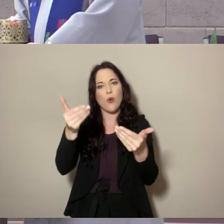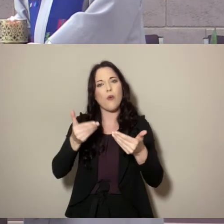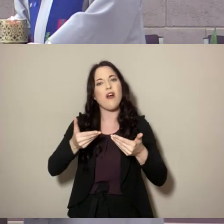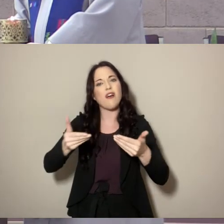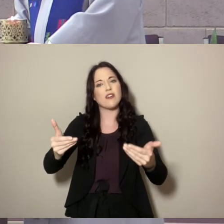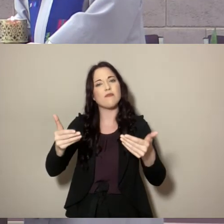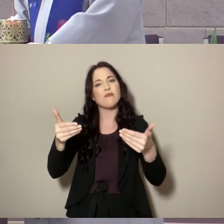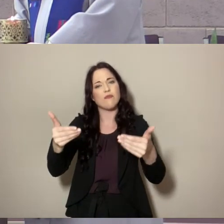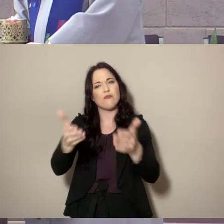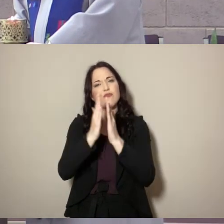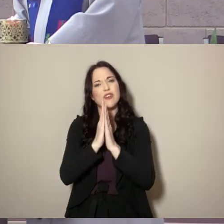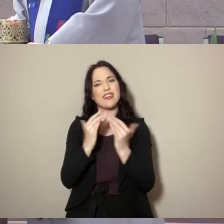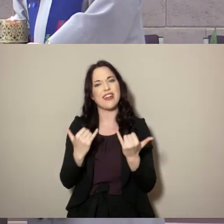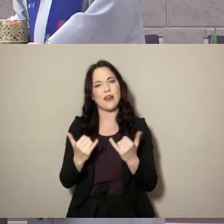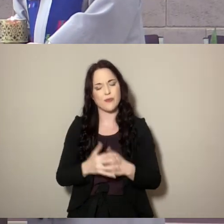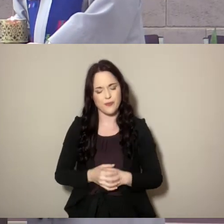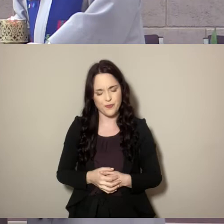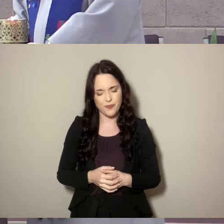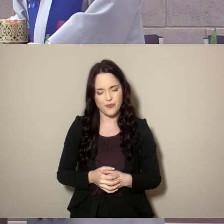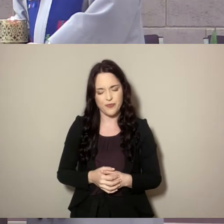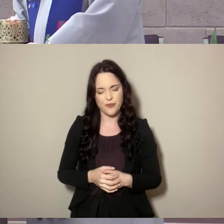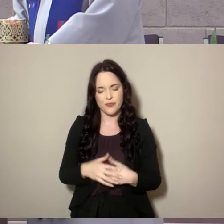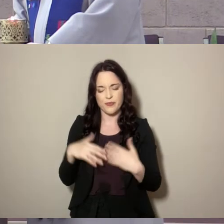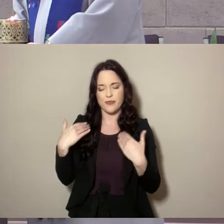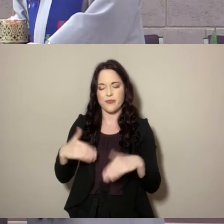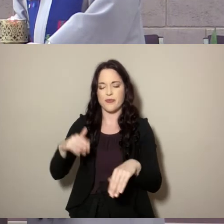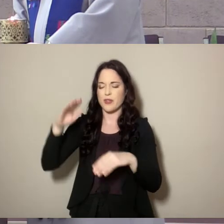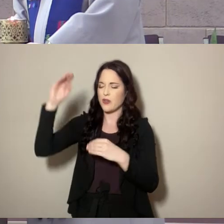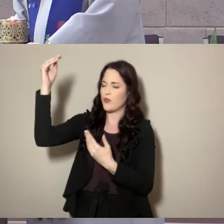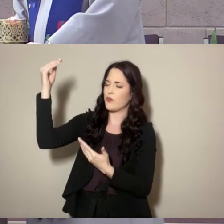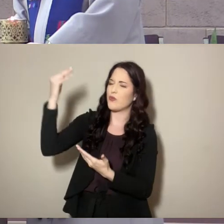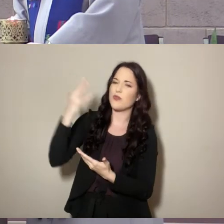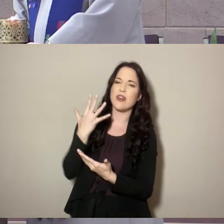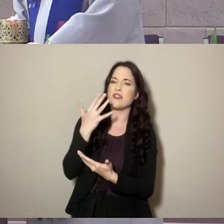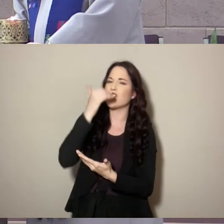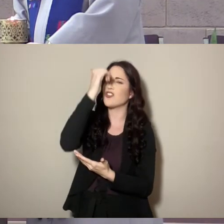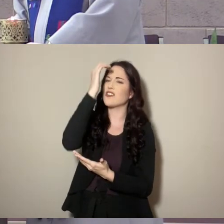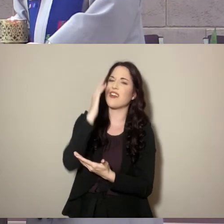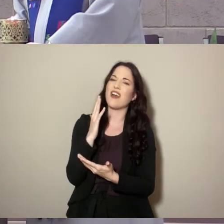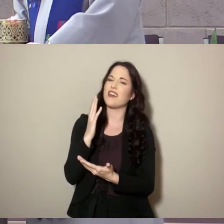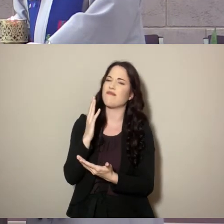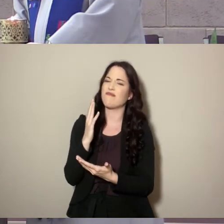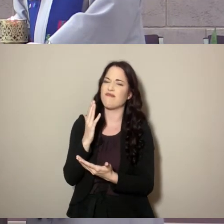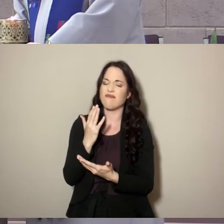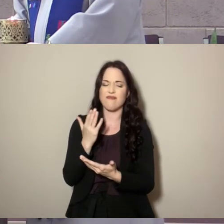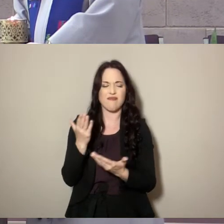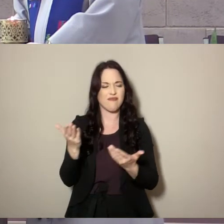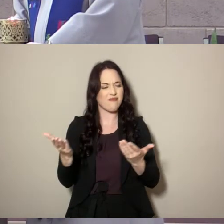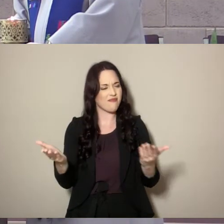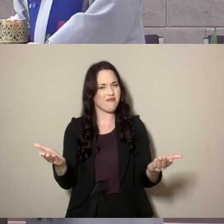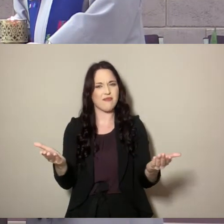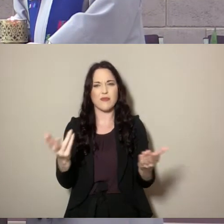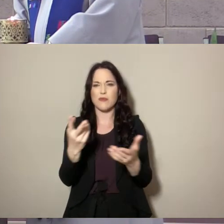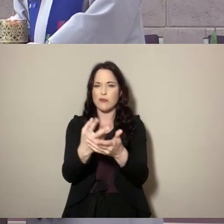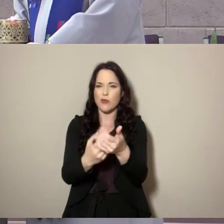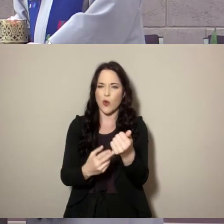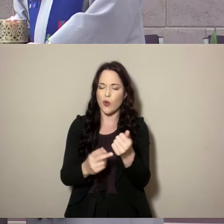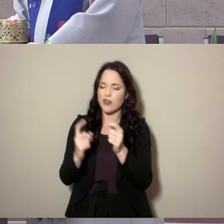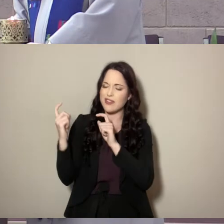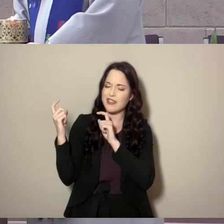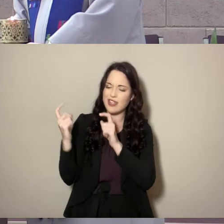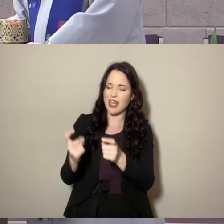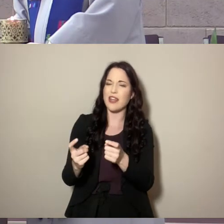Let us pray. Gracious God, God, take these gifts and make them be what you would have them